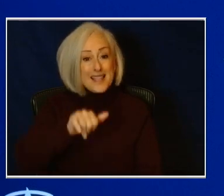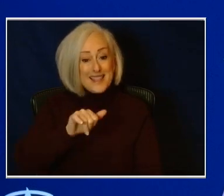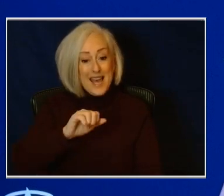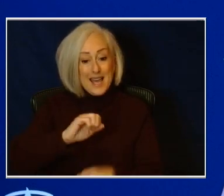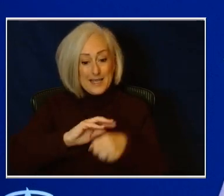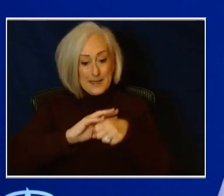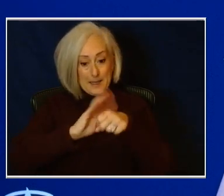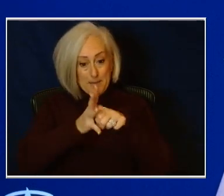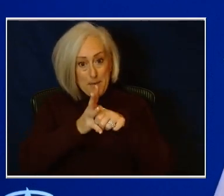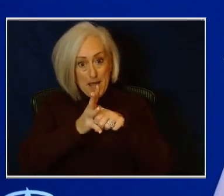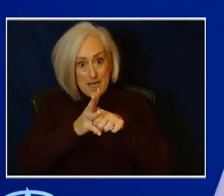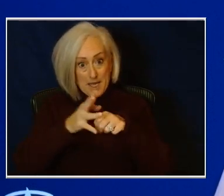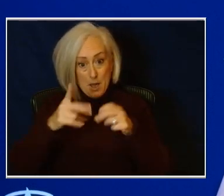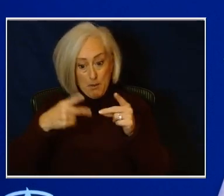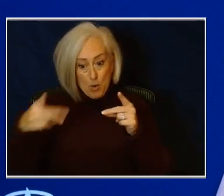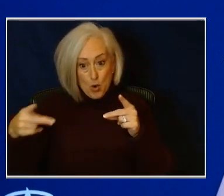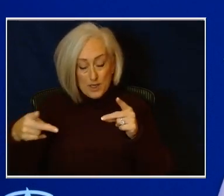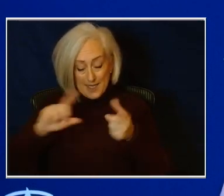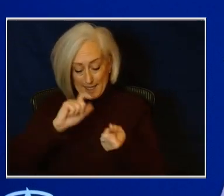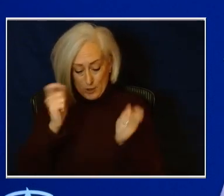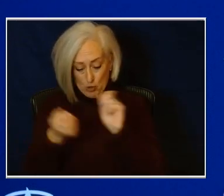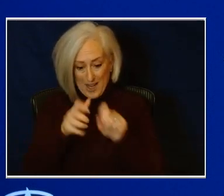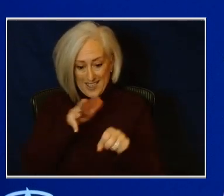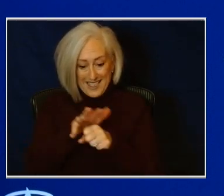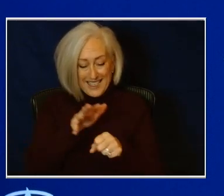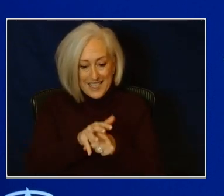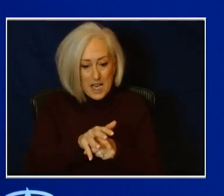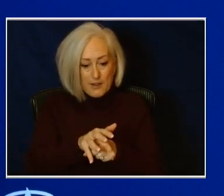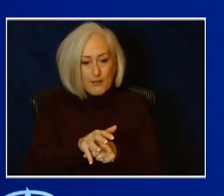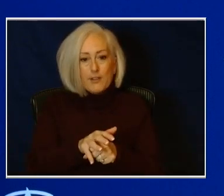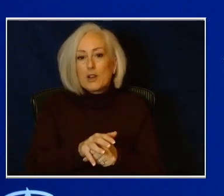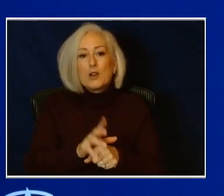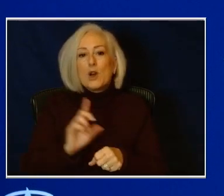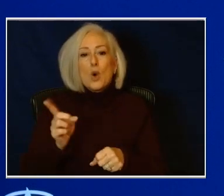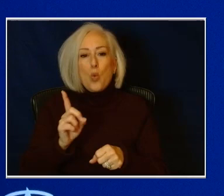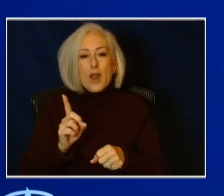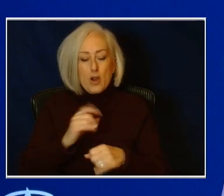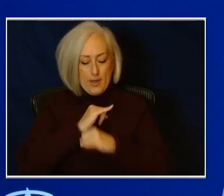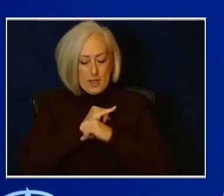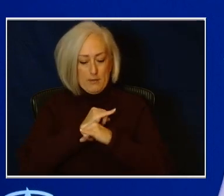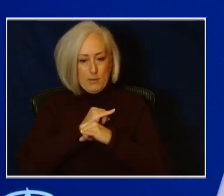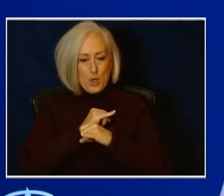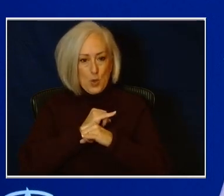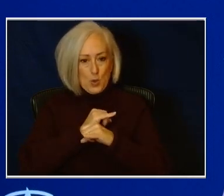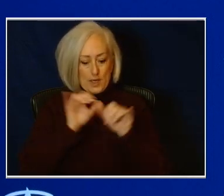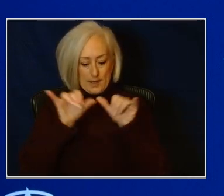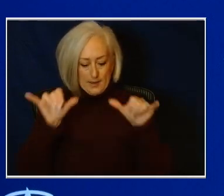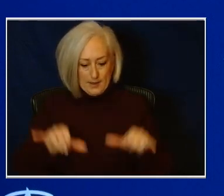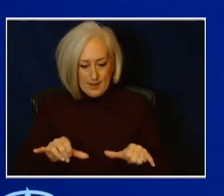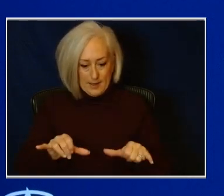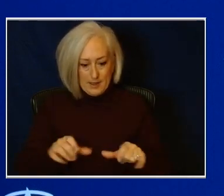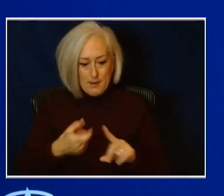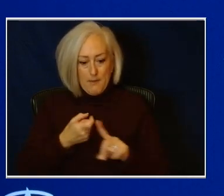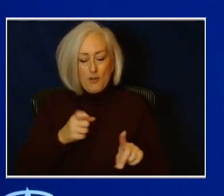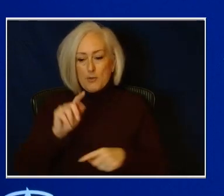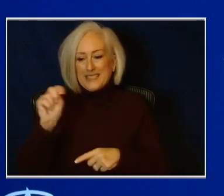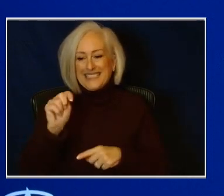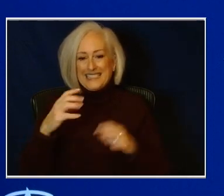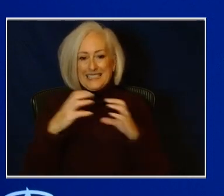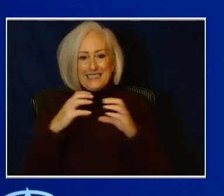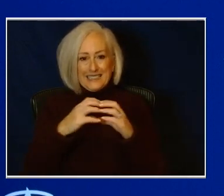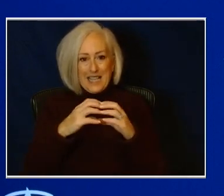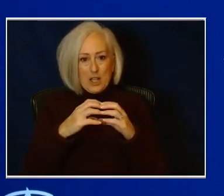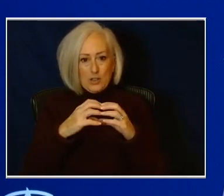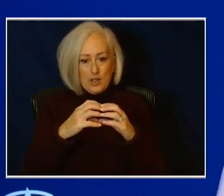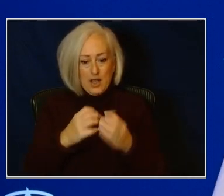enough where we don't have that significant part of our immune system, that T-cell immunity, that really helps protect us against hospitalization and